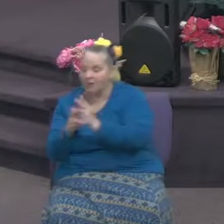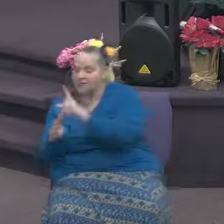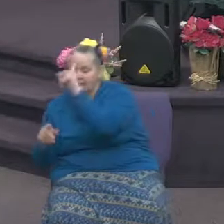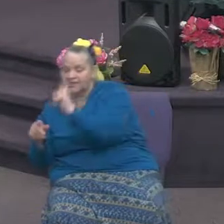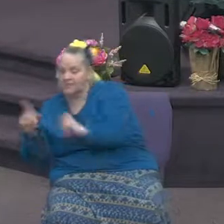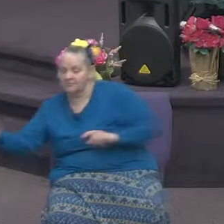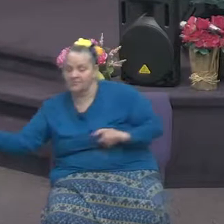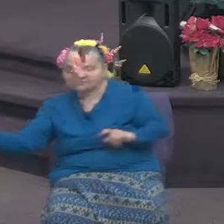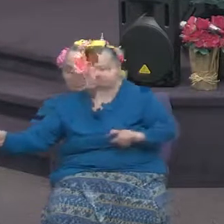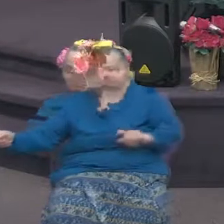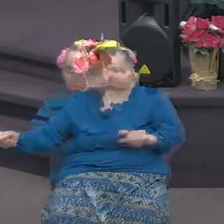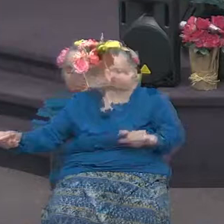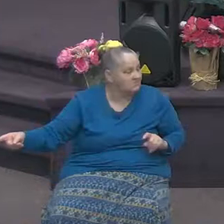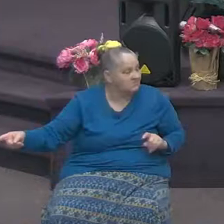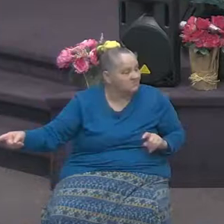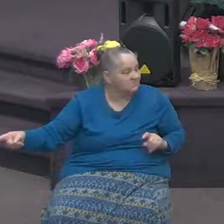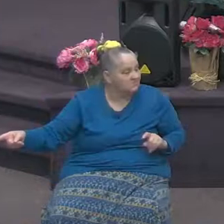Egypt,